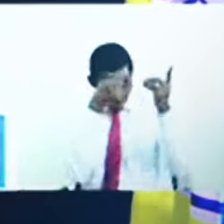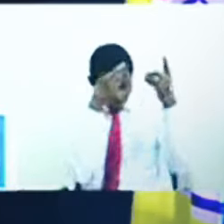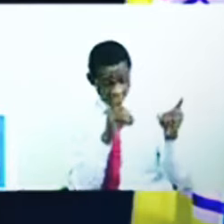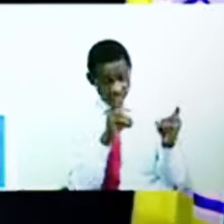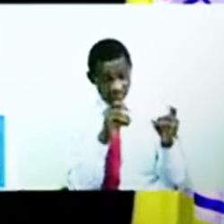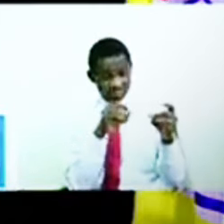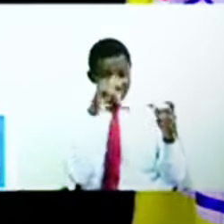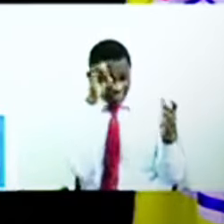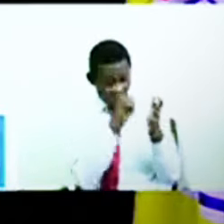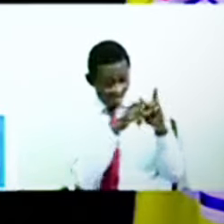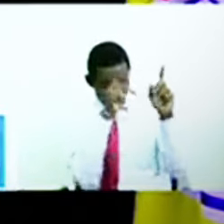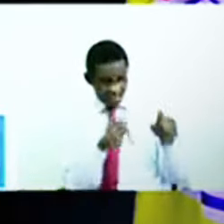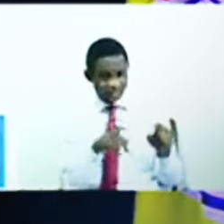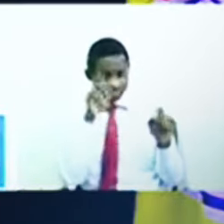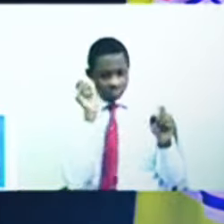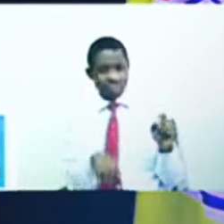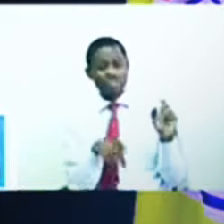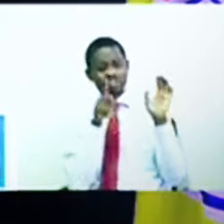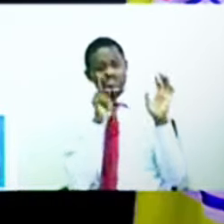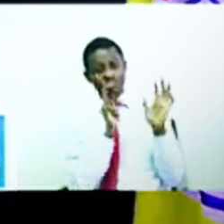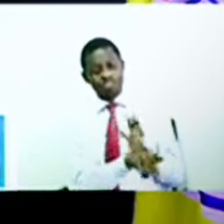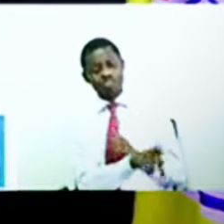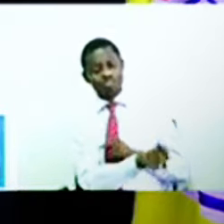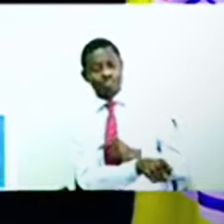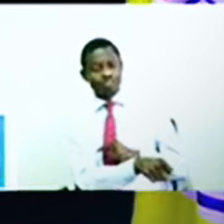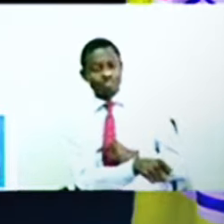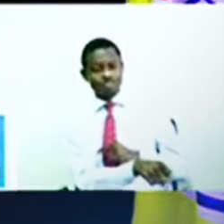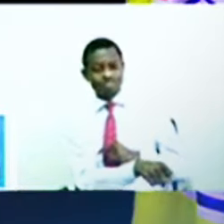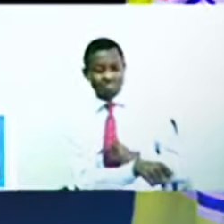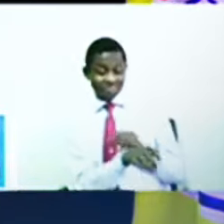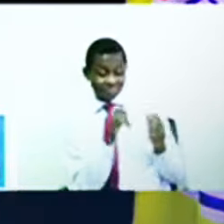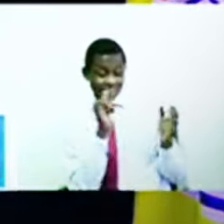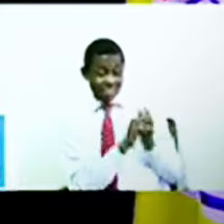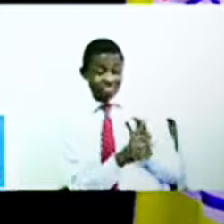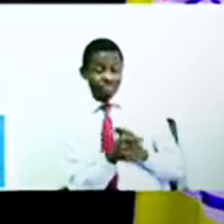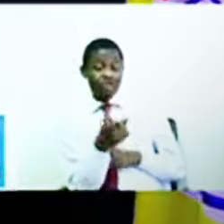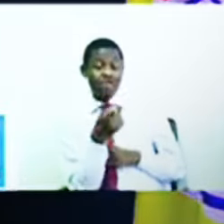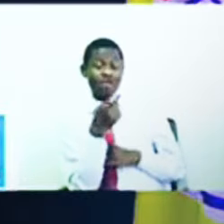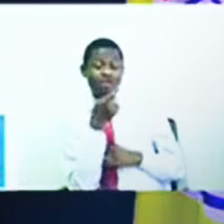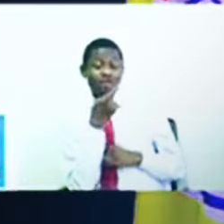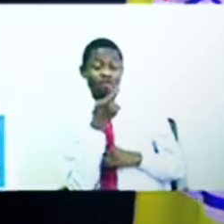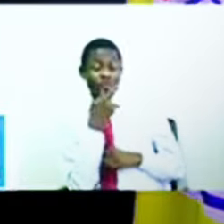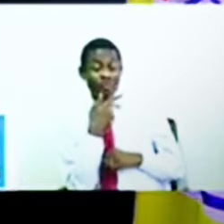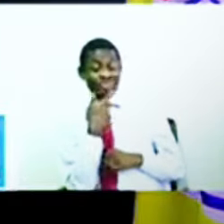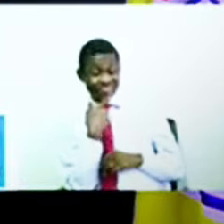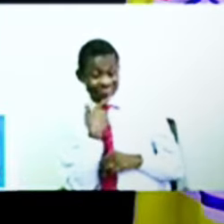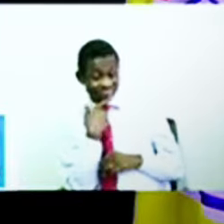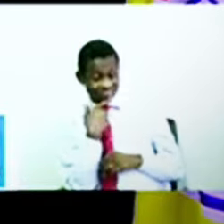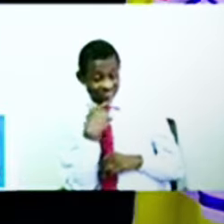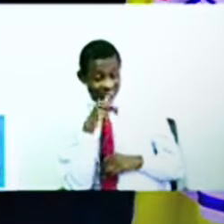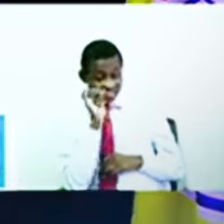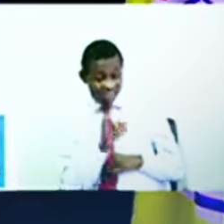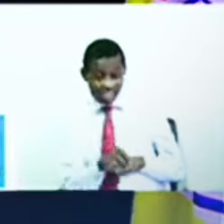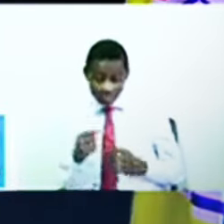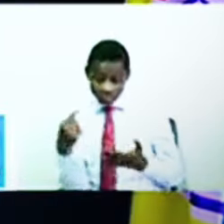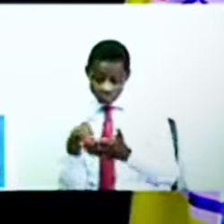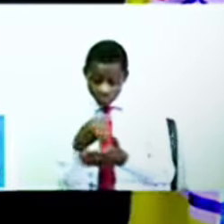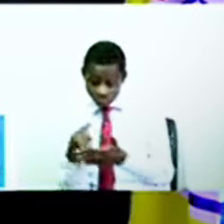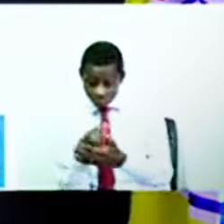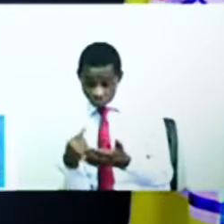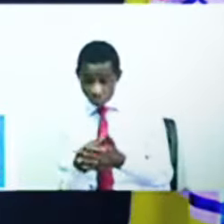This gospel, it is God's own testimony concerning his son. He